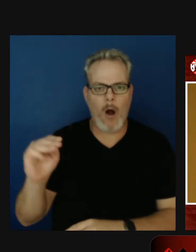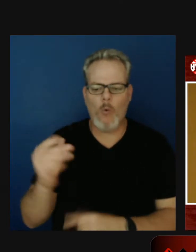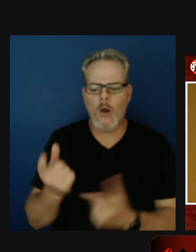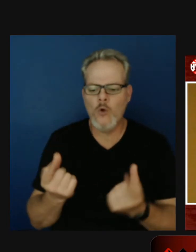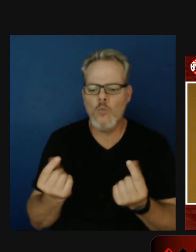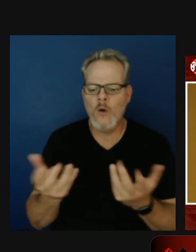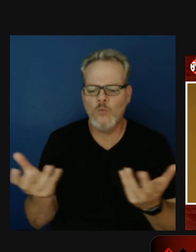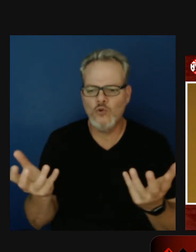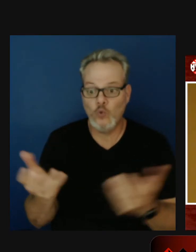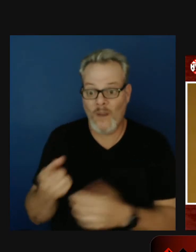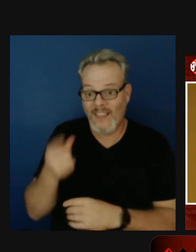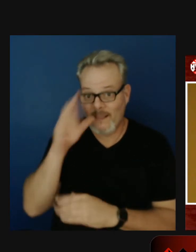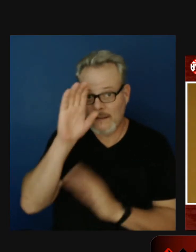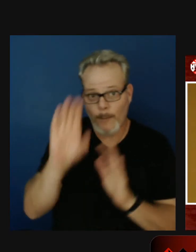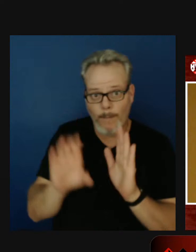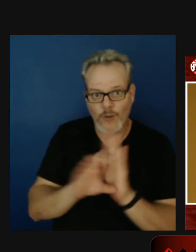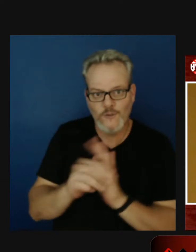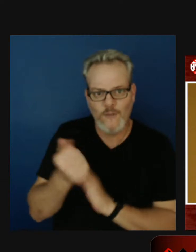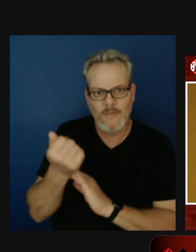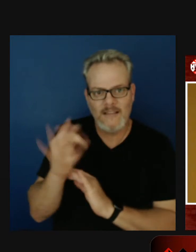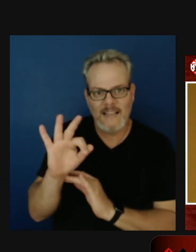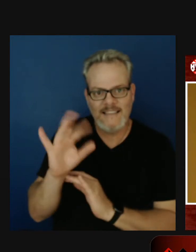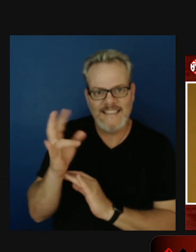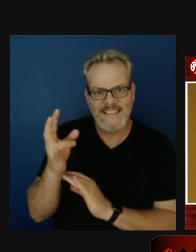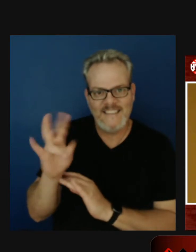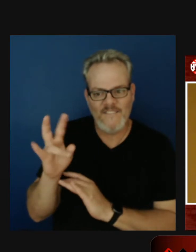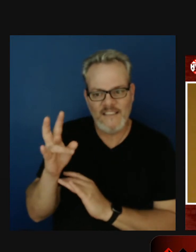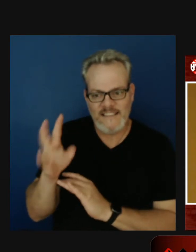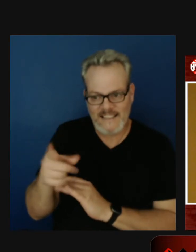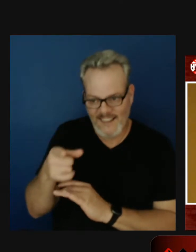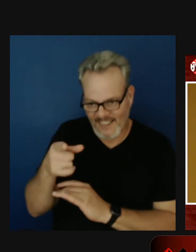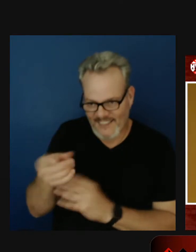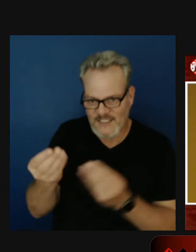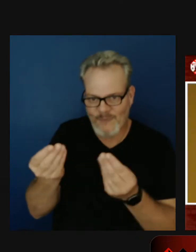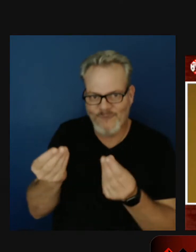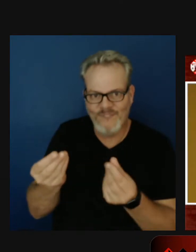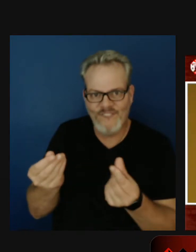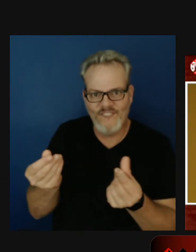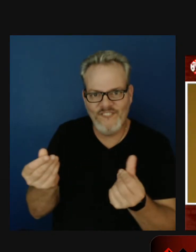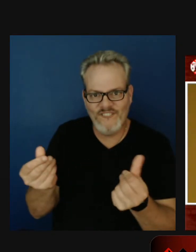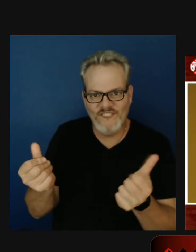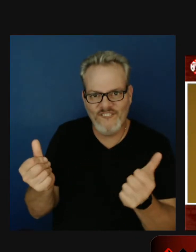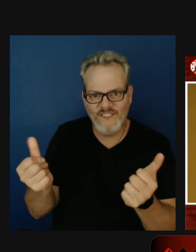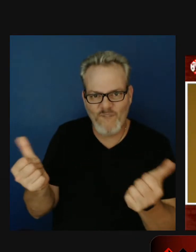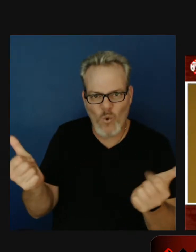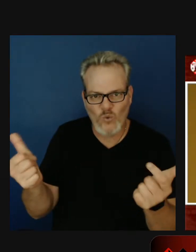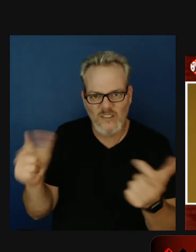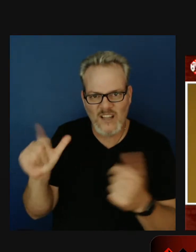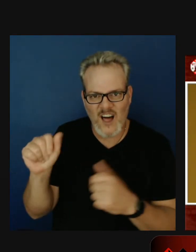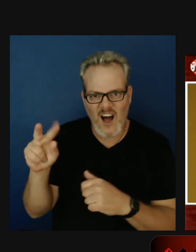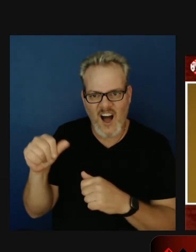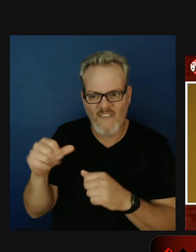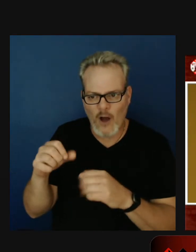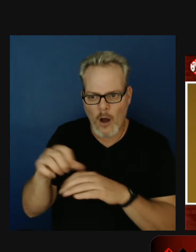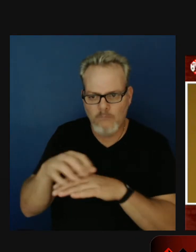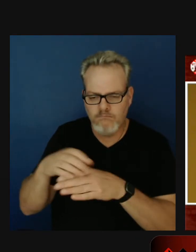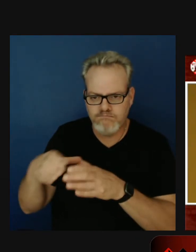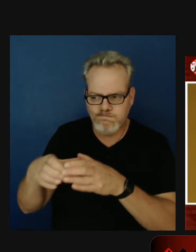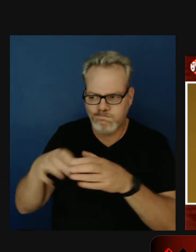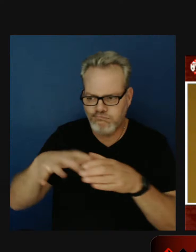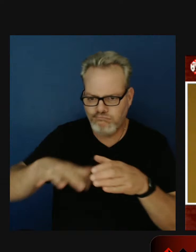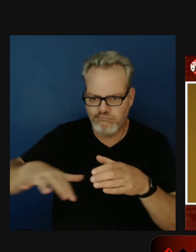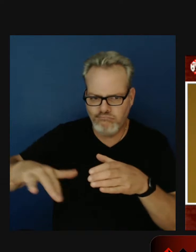from 1917. You can see here, this is the molten lava in the lava lake. There's an island floating around here, a lot of rock sticking up